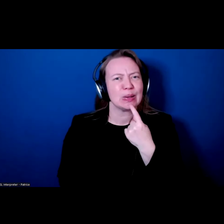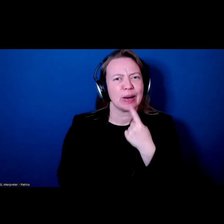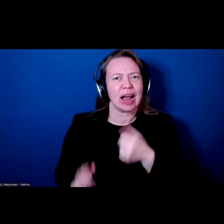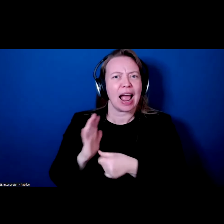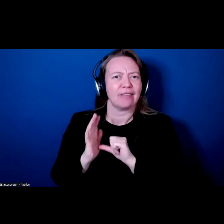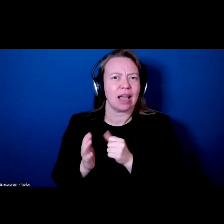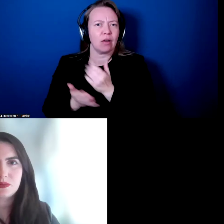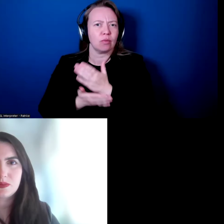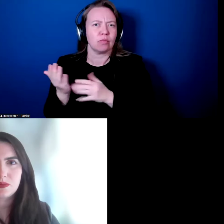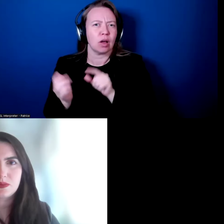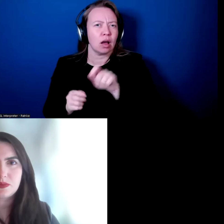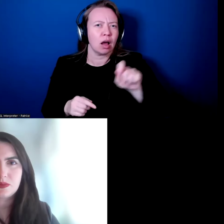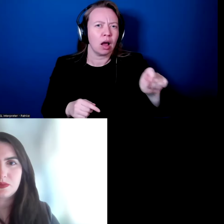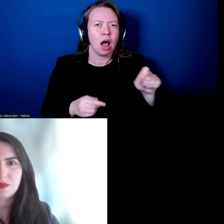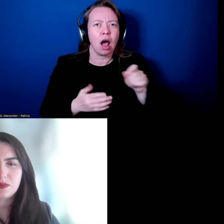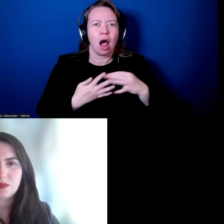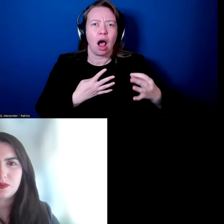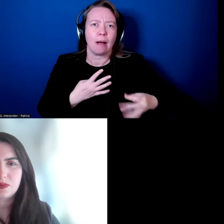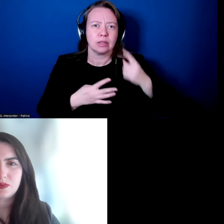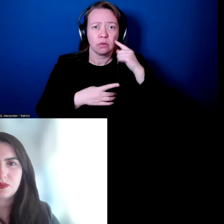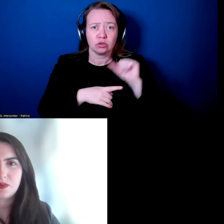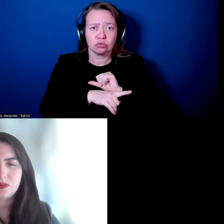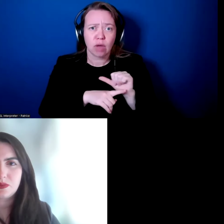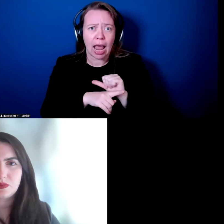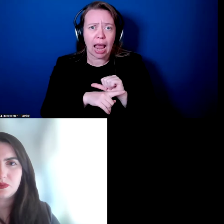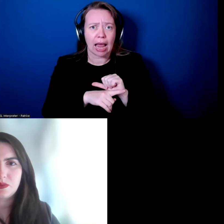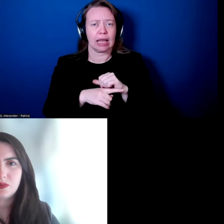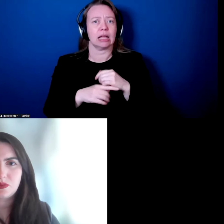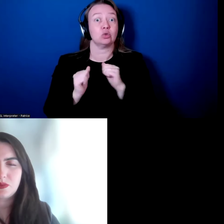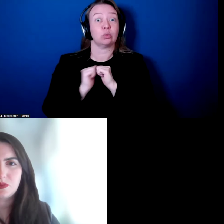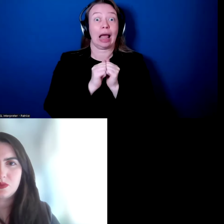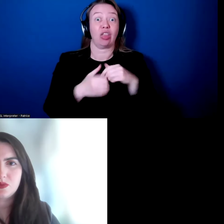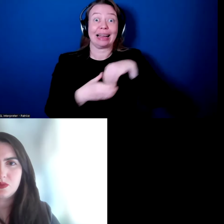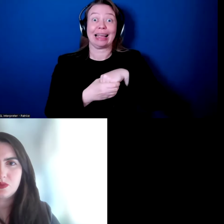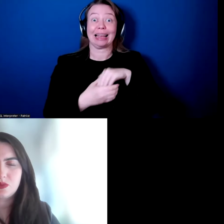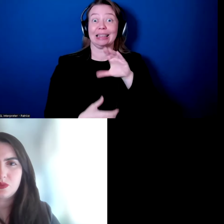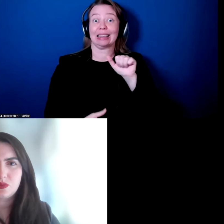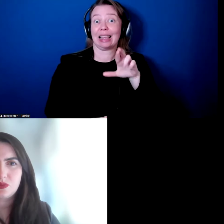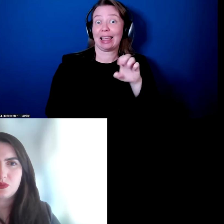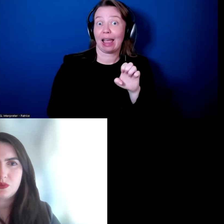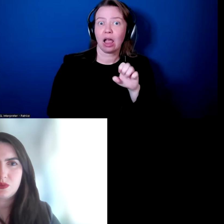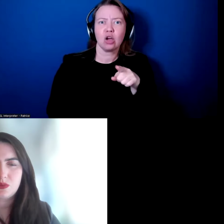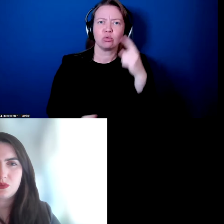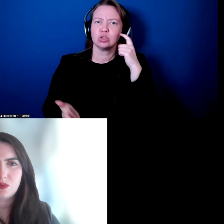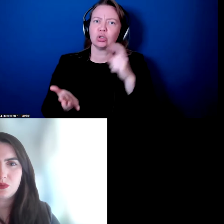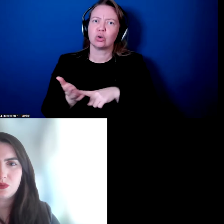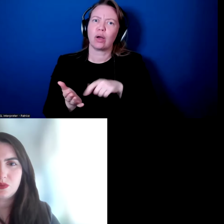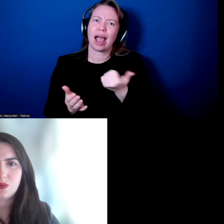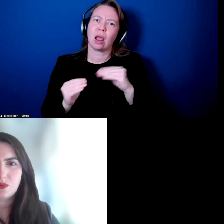the training opportunities together in care, for example. Would you note any